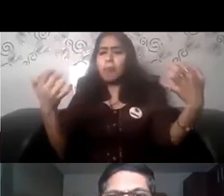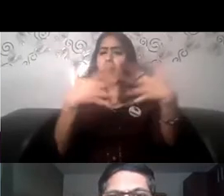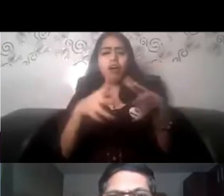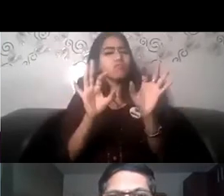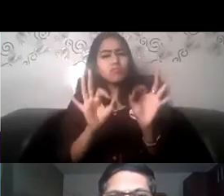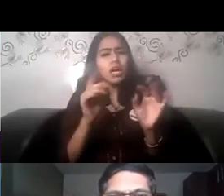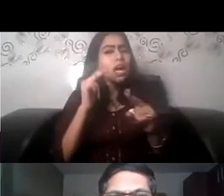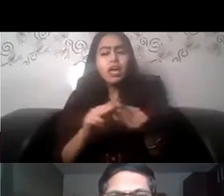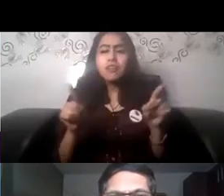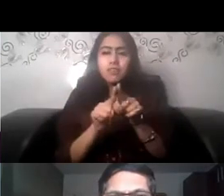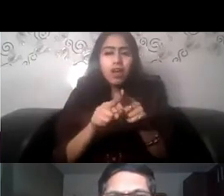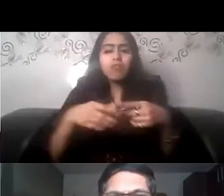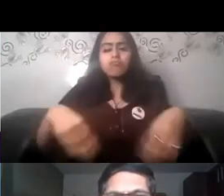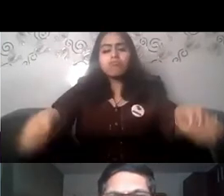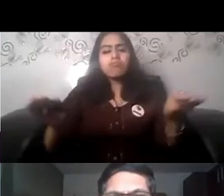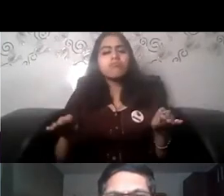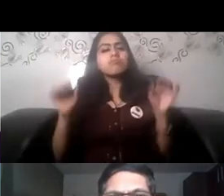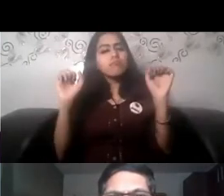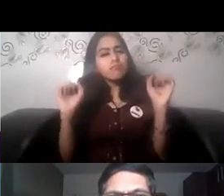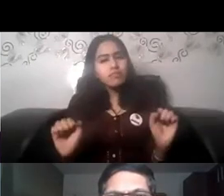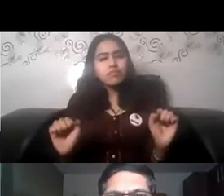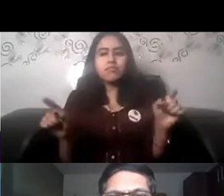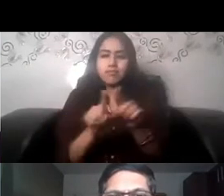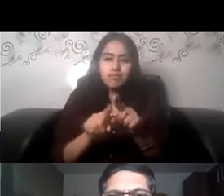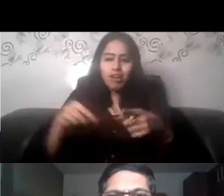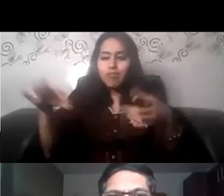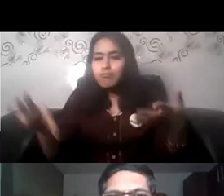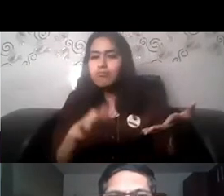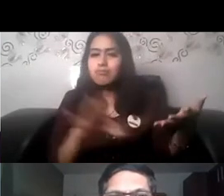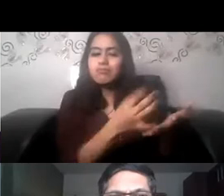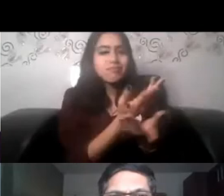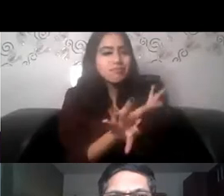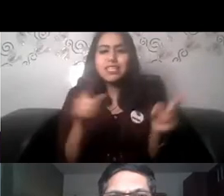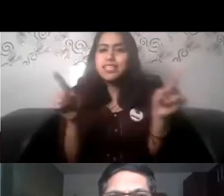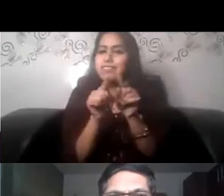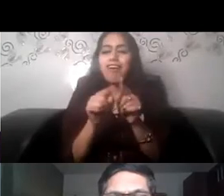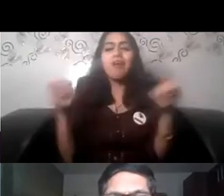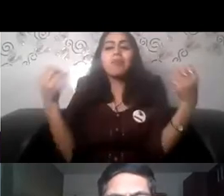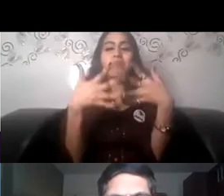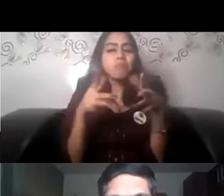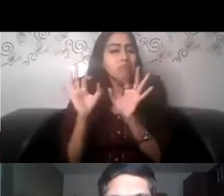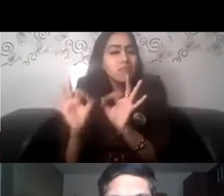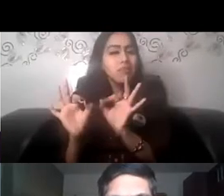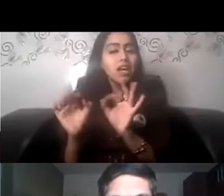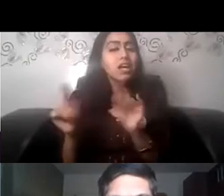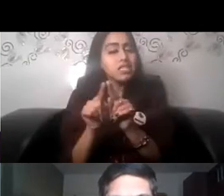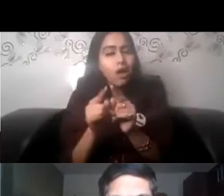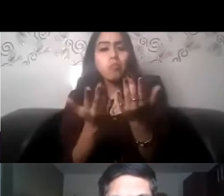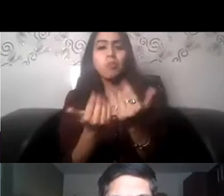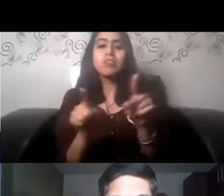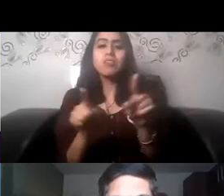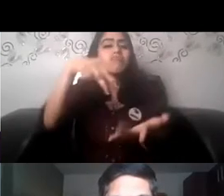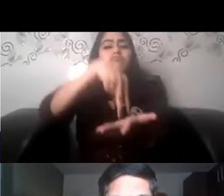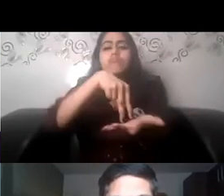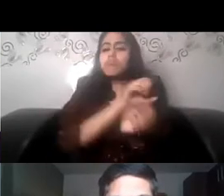you are weaving a carpet, you have to almost lie on the ground to weave it all the times. And this is the person who is not capable of standing up at